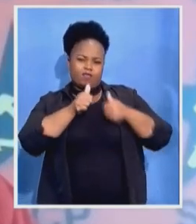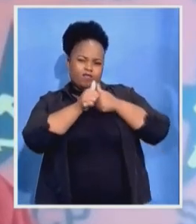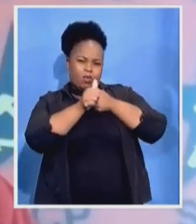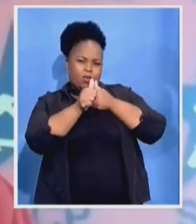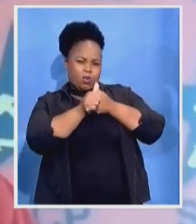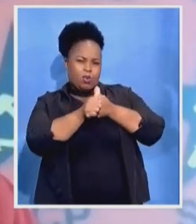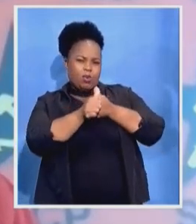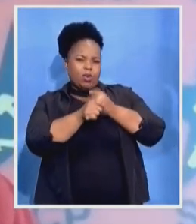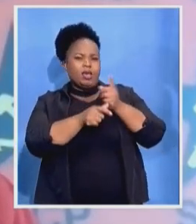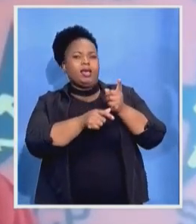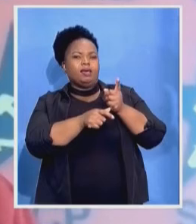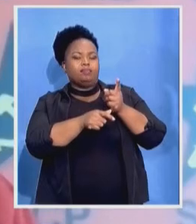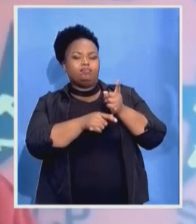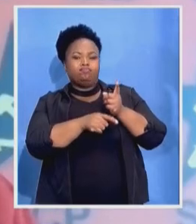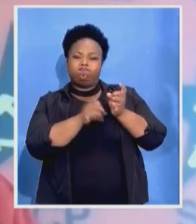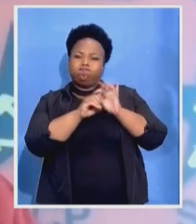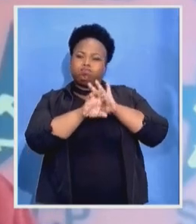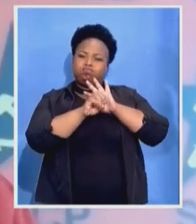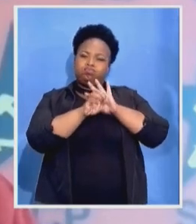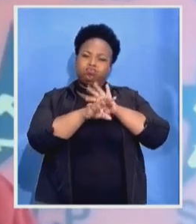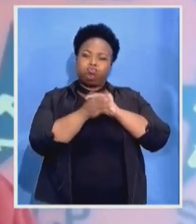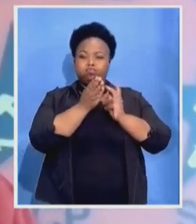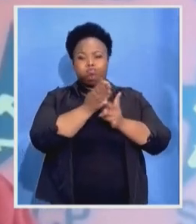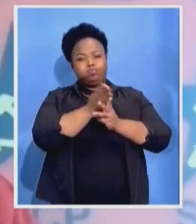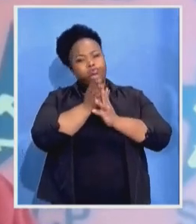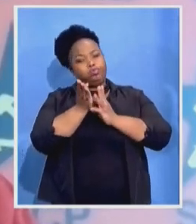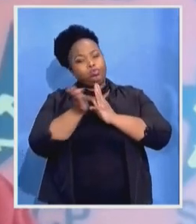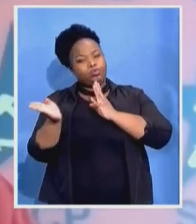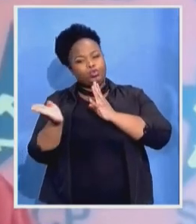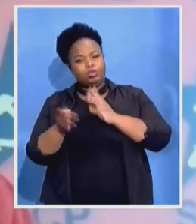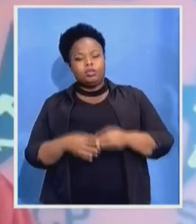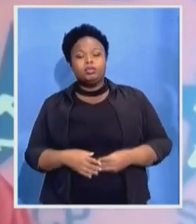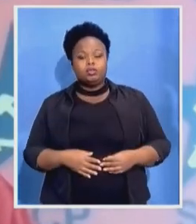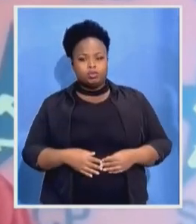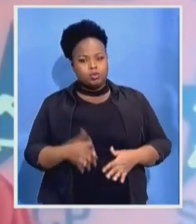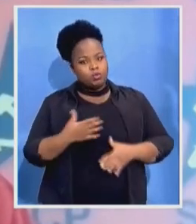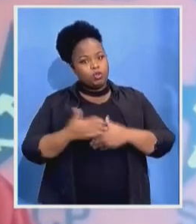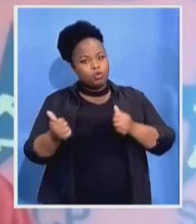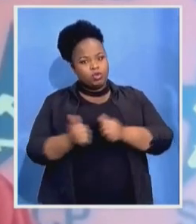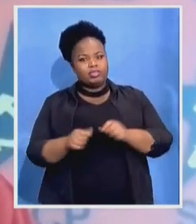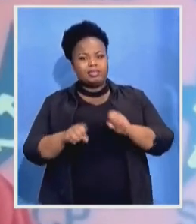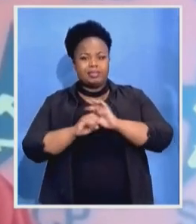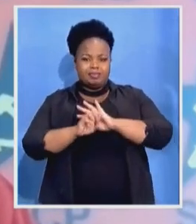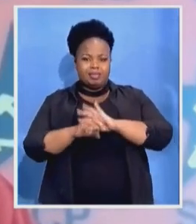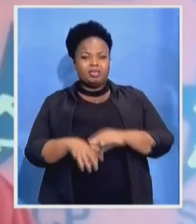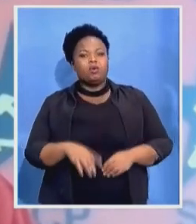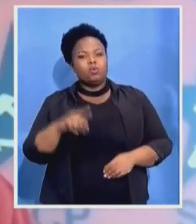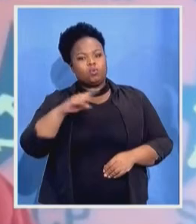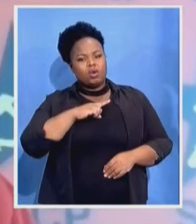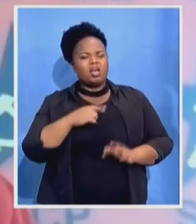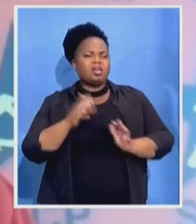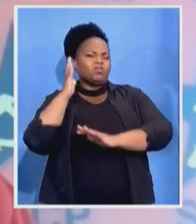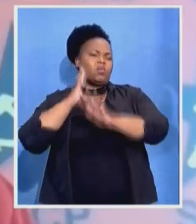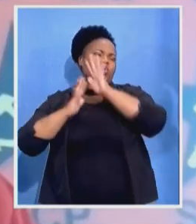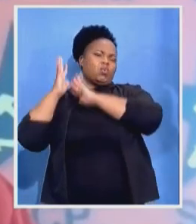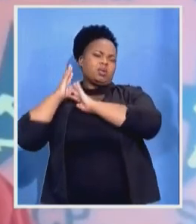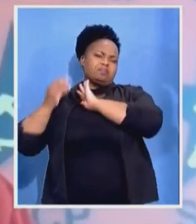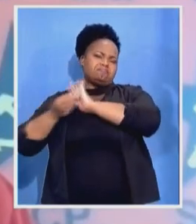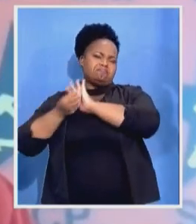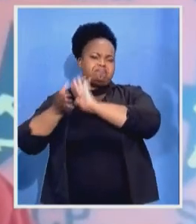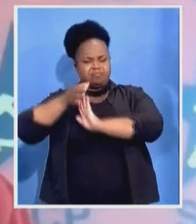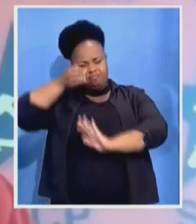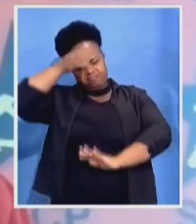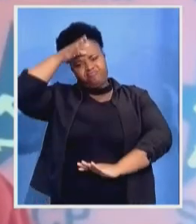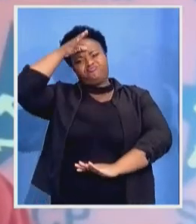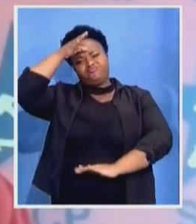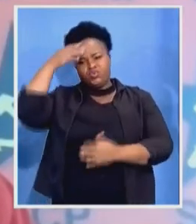conferences, as we are colleagues in the media, is that you are historical. You present a